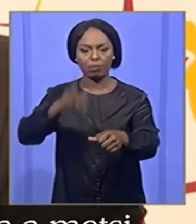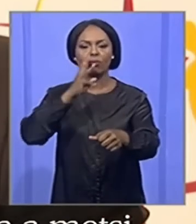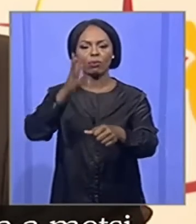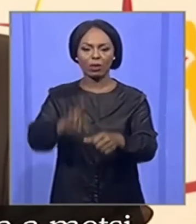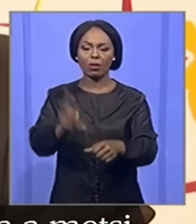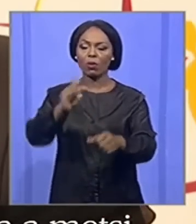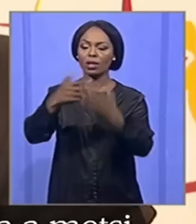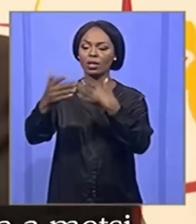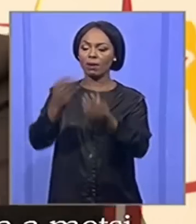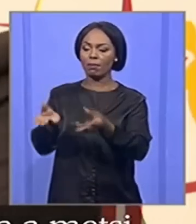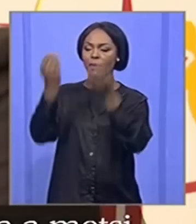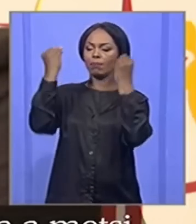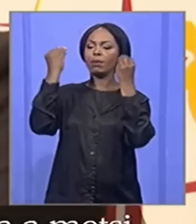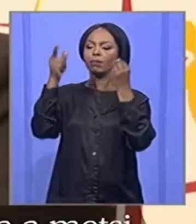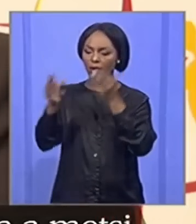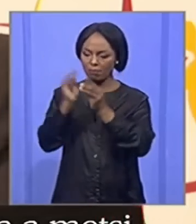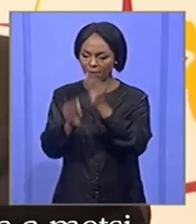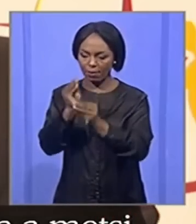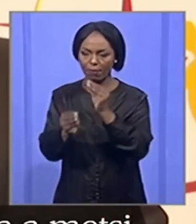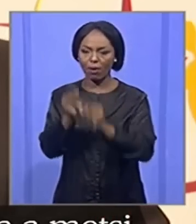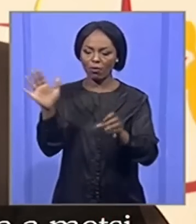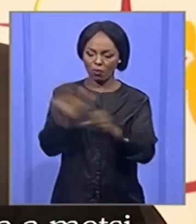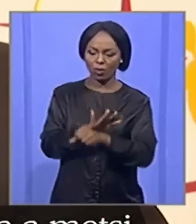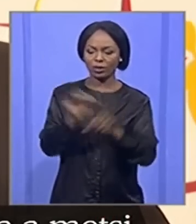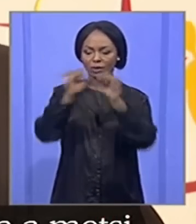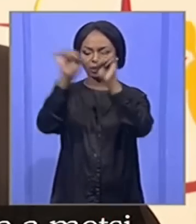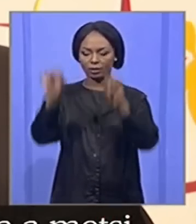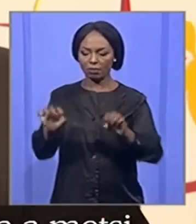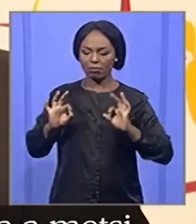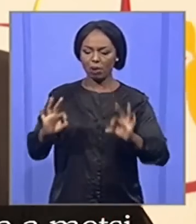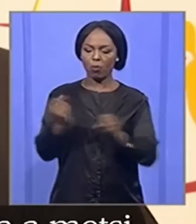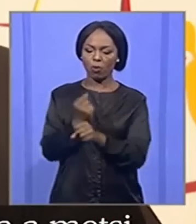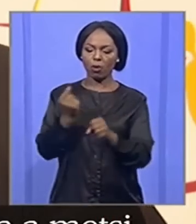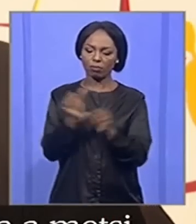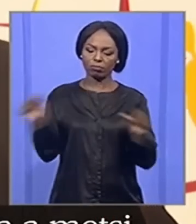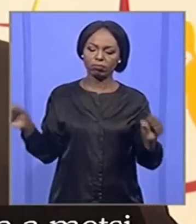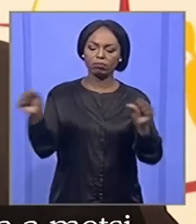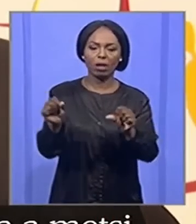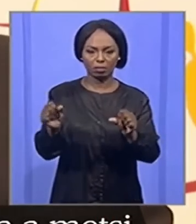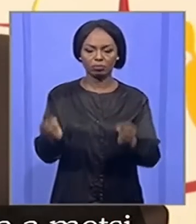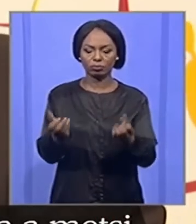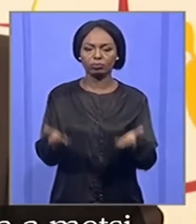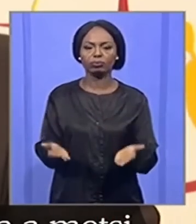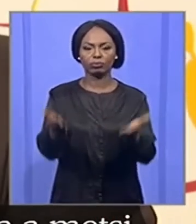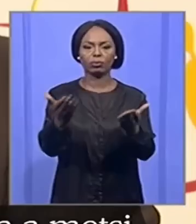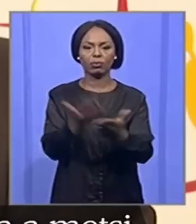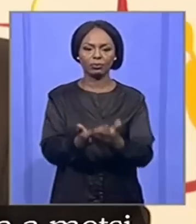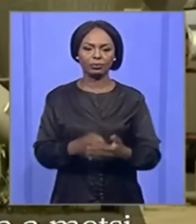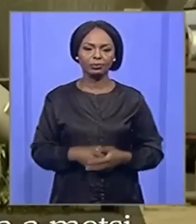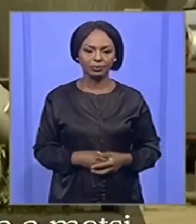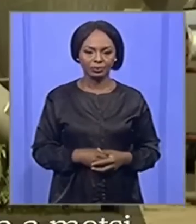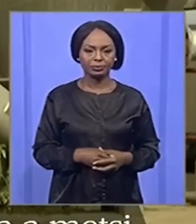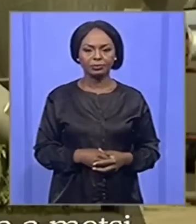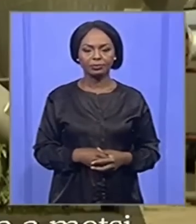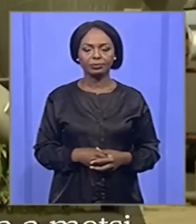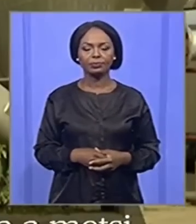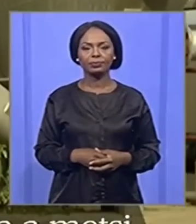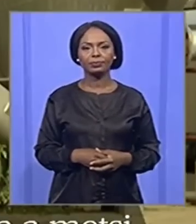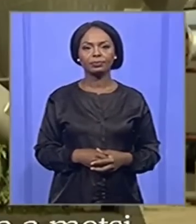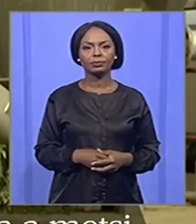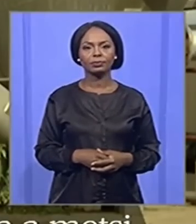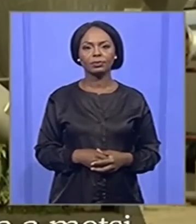it is fully covered by this plant, so that we can be able to take out the effluent to the timber treatment plant in a proper fashion.